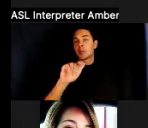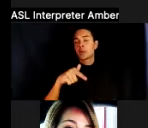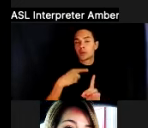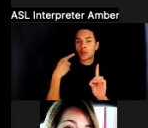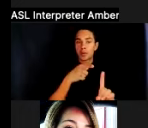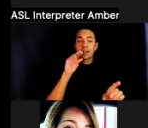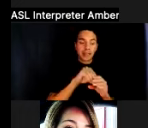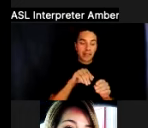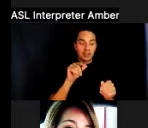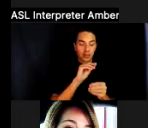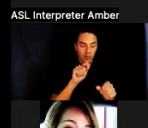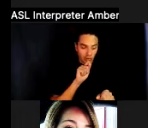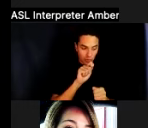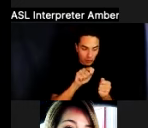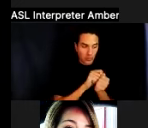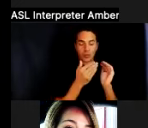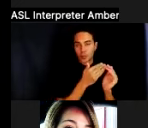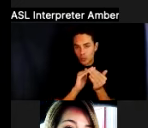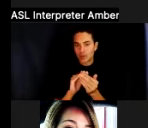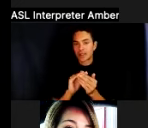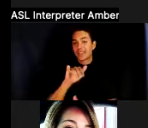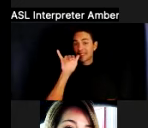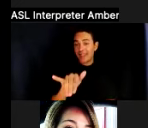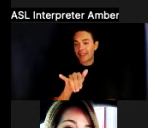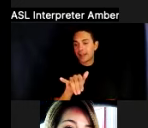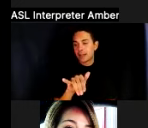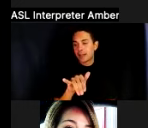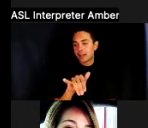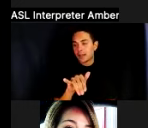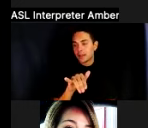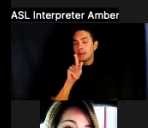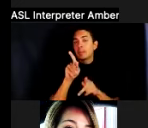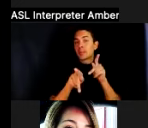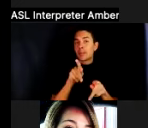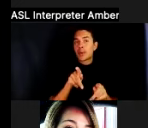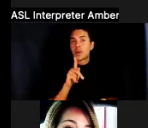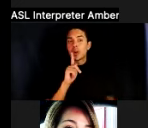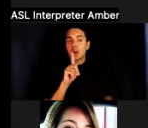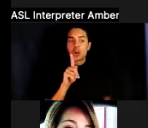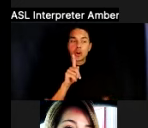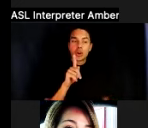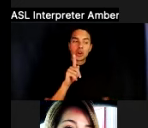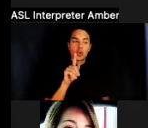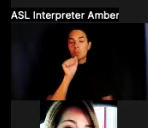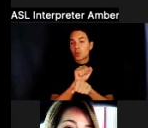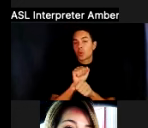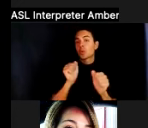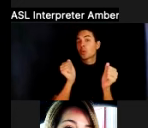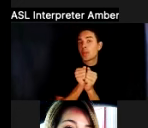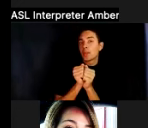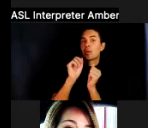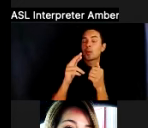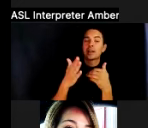in certain communities too, right? Like that folks might be like working with or even